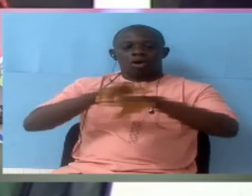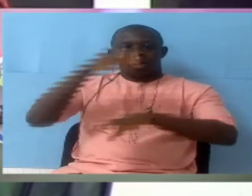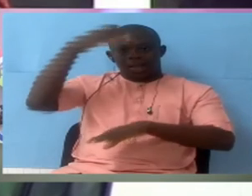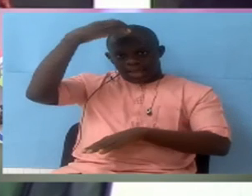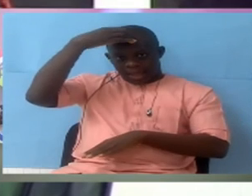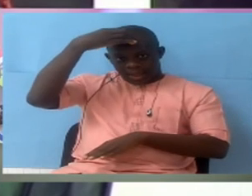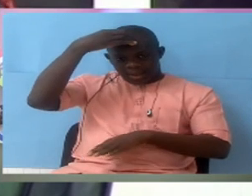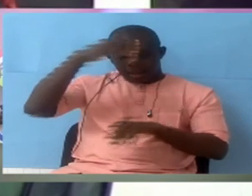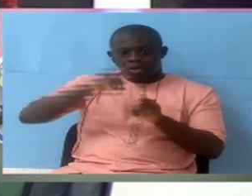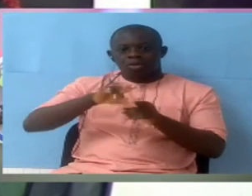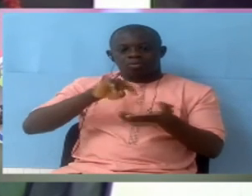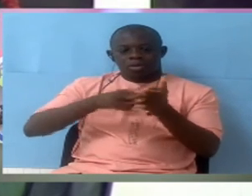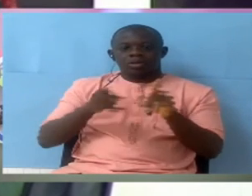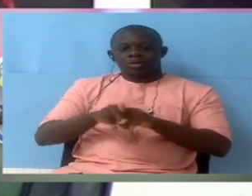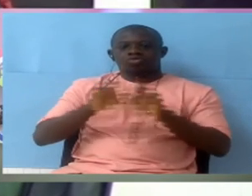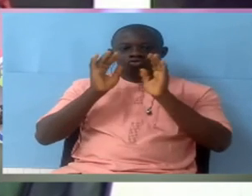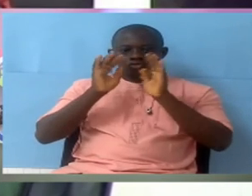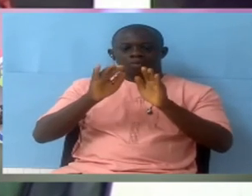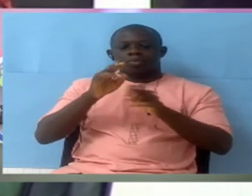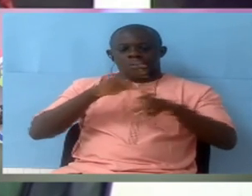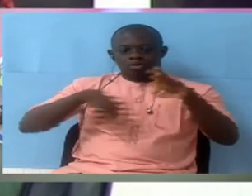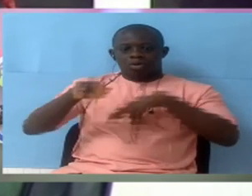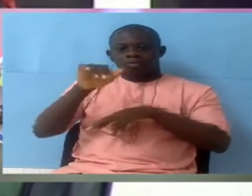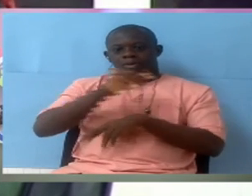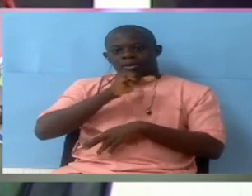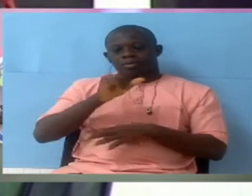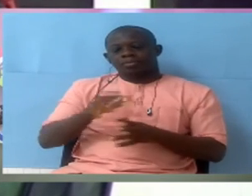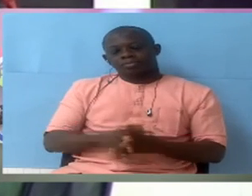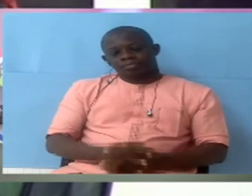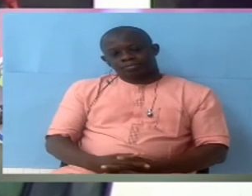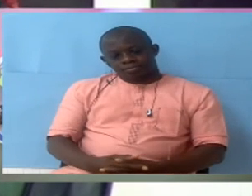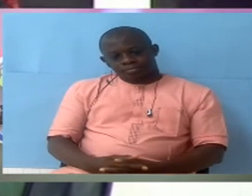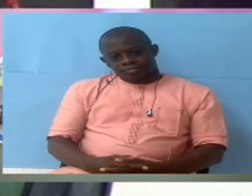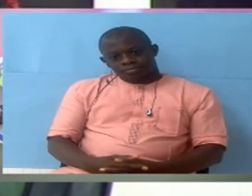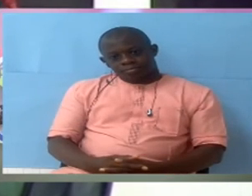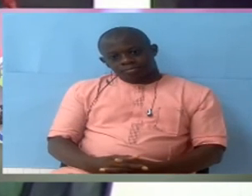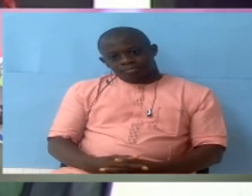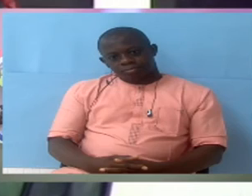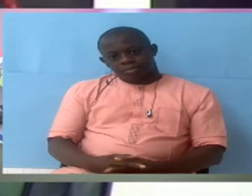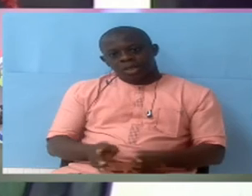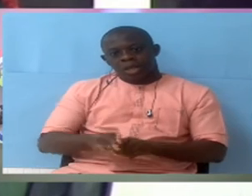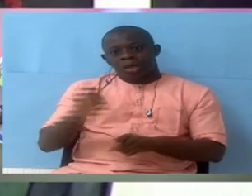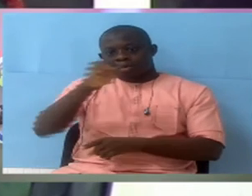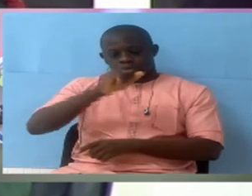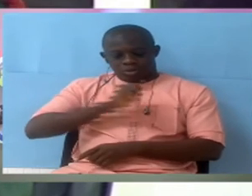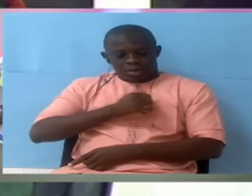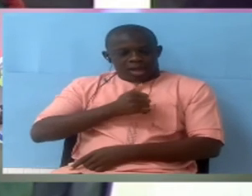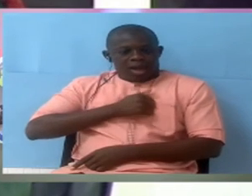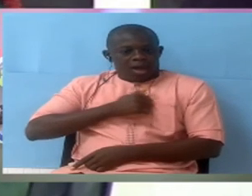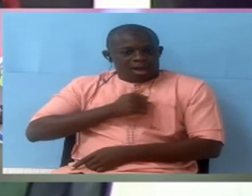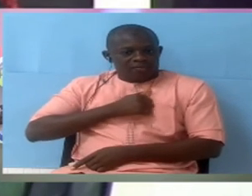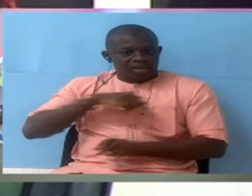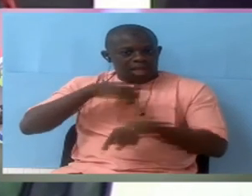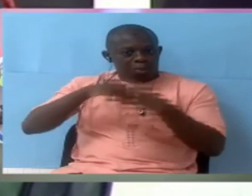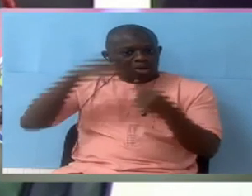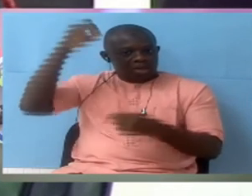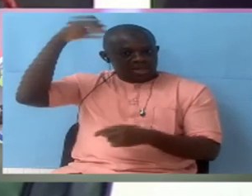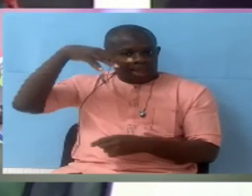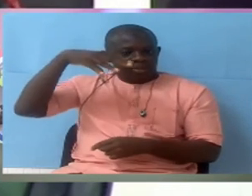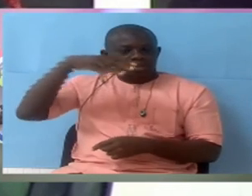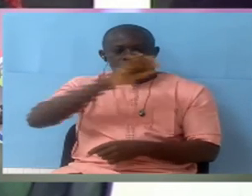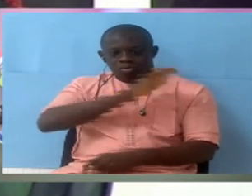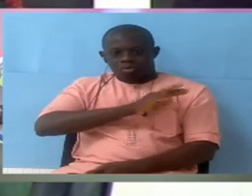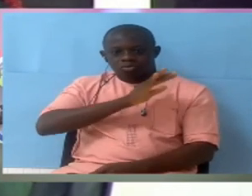bi. Gaay dañ jélu gannaaw. Because they were afraid also. Ndax ñu dañ ragalon tamit